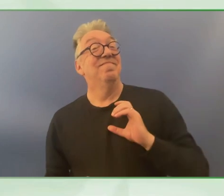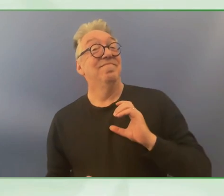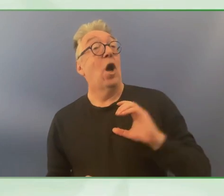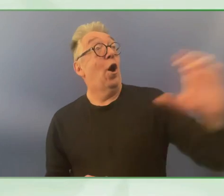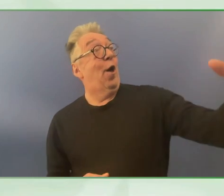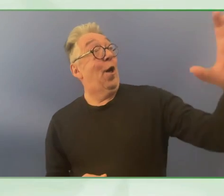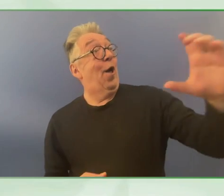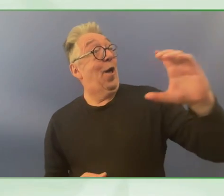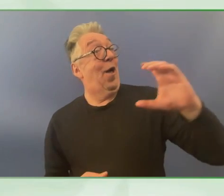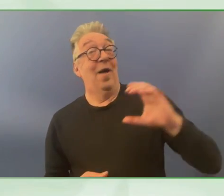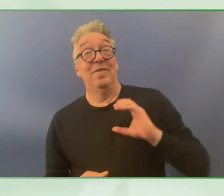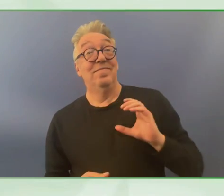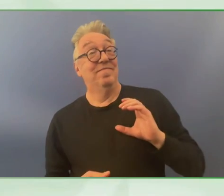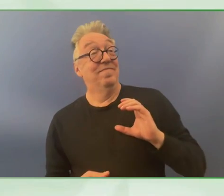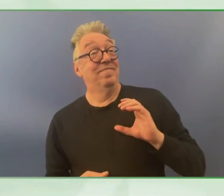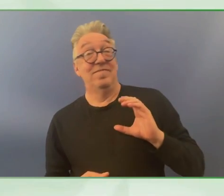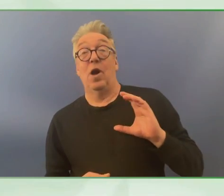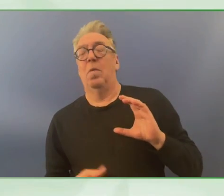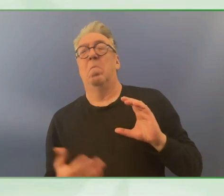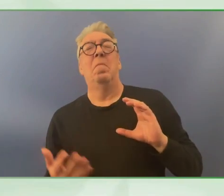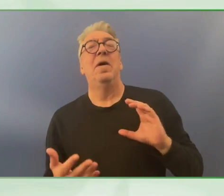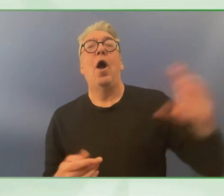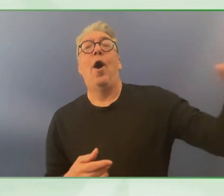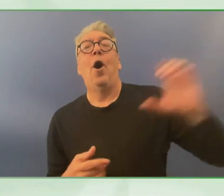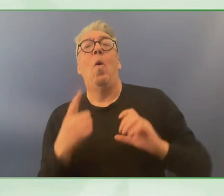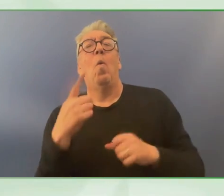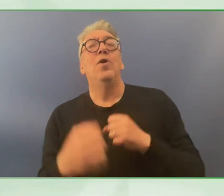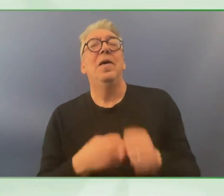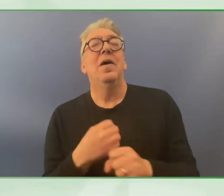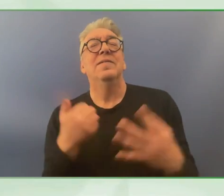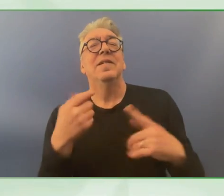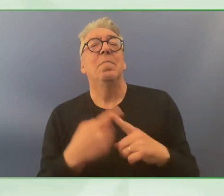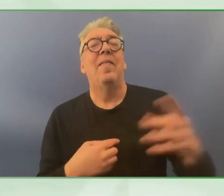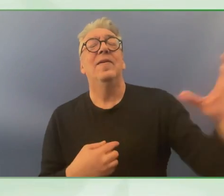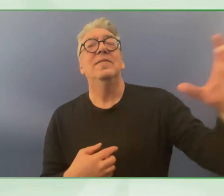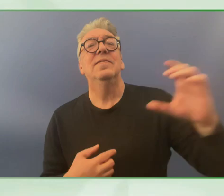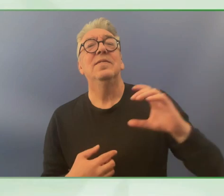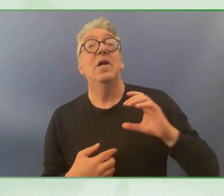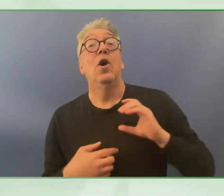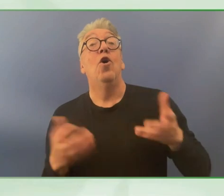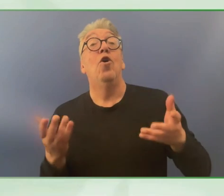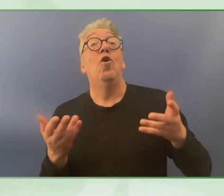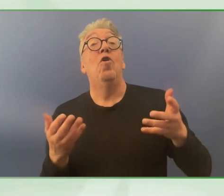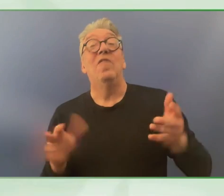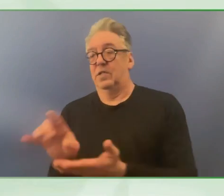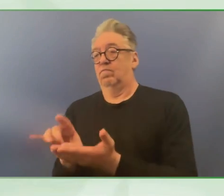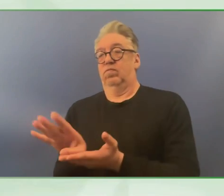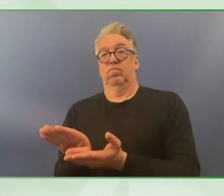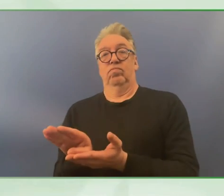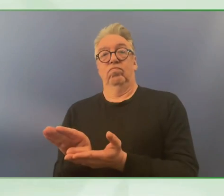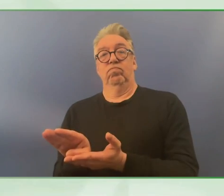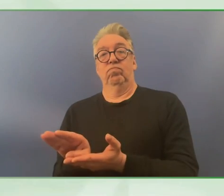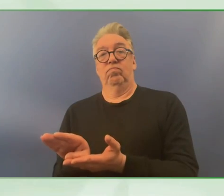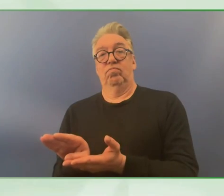time bound, you can hire for 1 year, 6 months. When that time period leaves, some companies won't